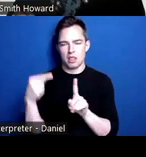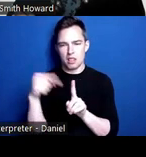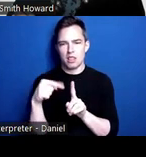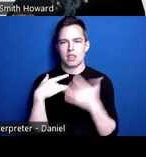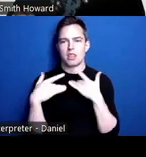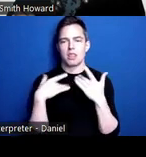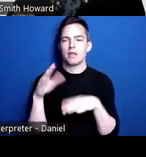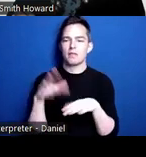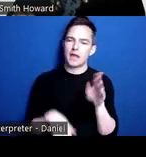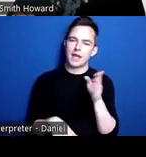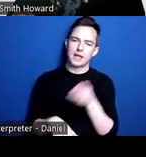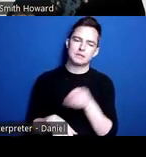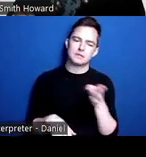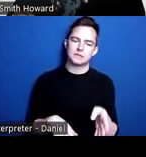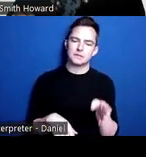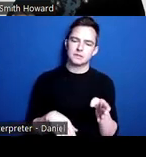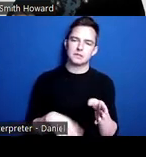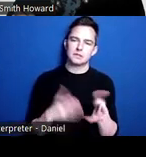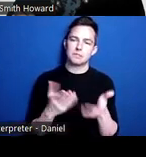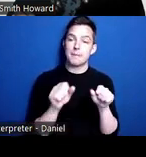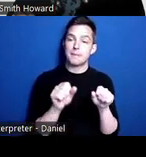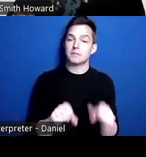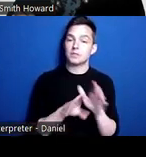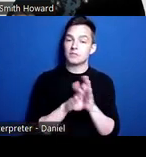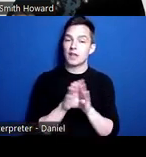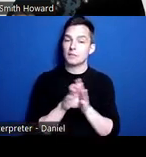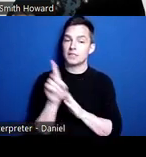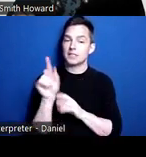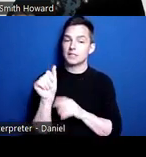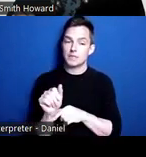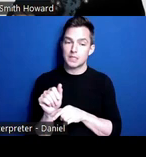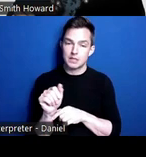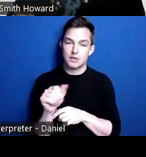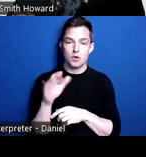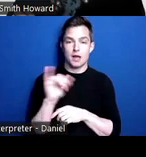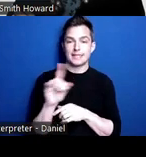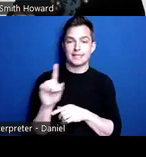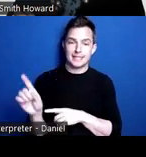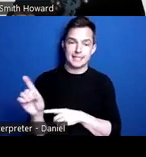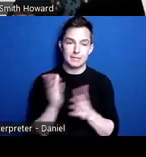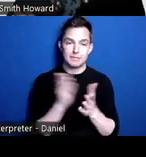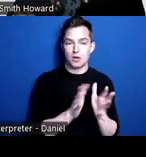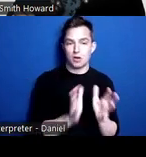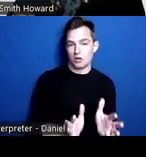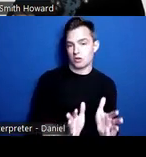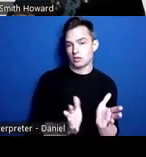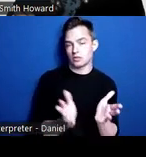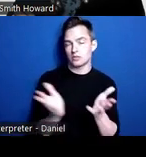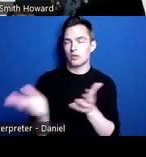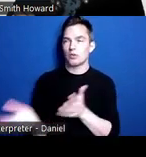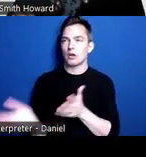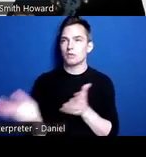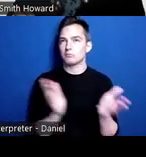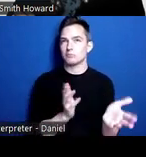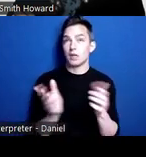than you do in maybe potentially the development of disabilities or intellectual disability side. Mm-hmm. So the